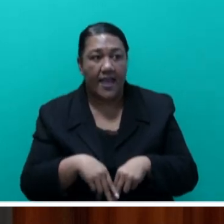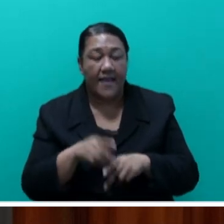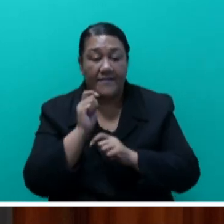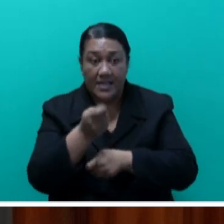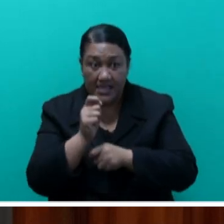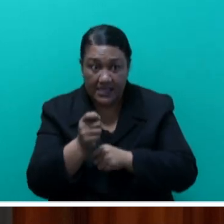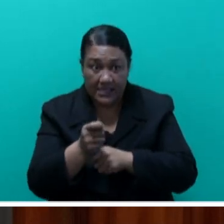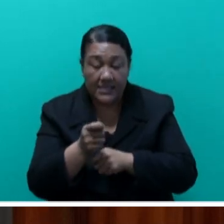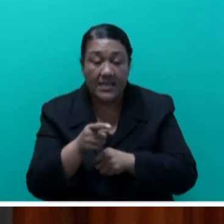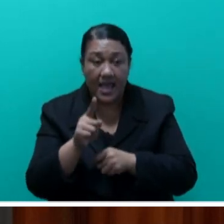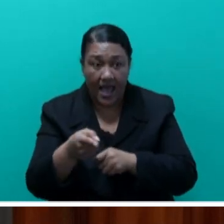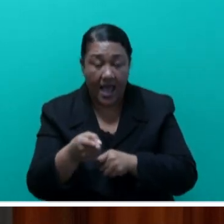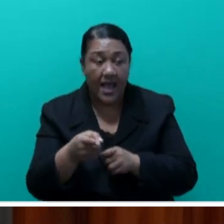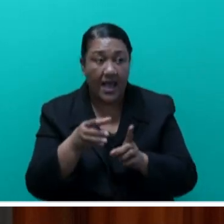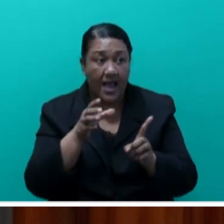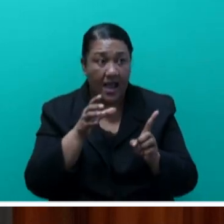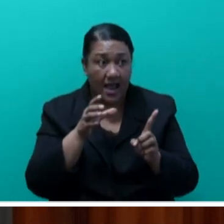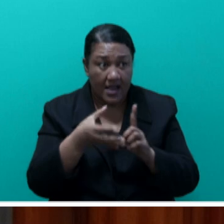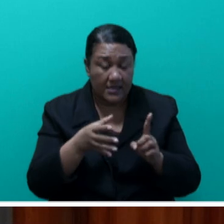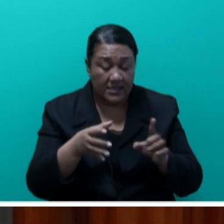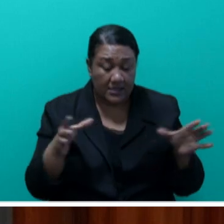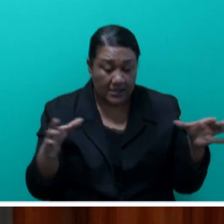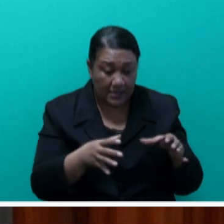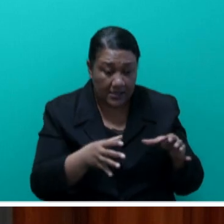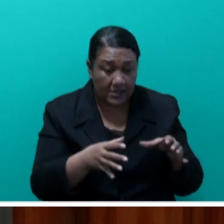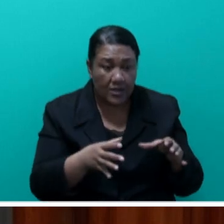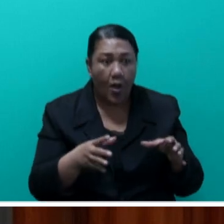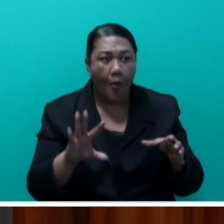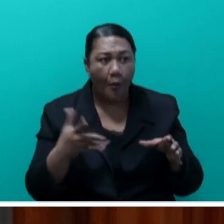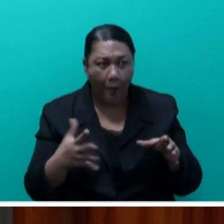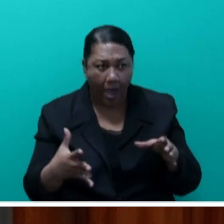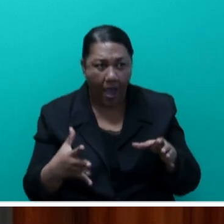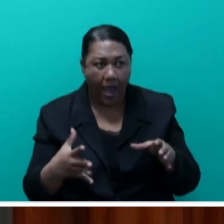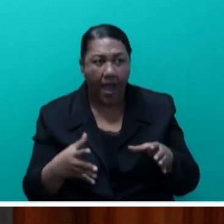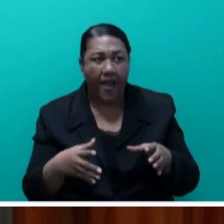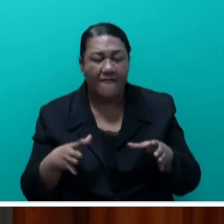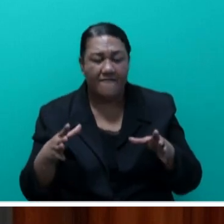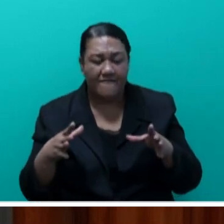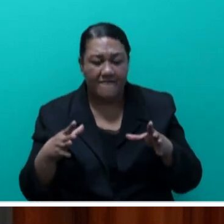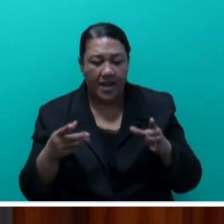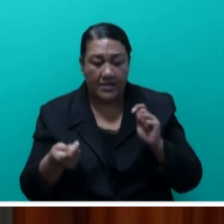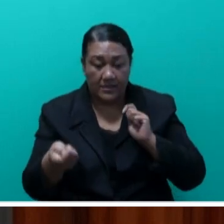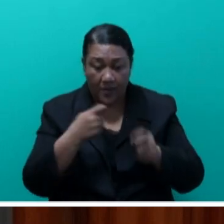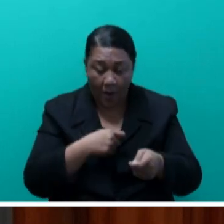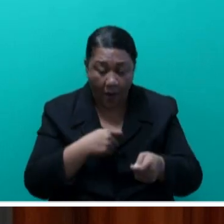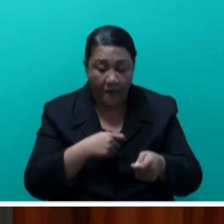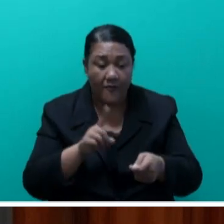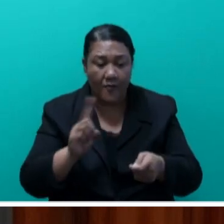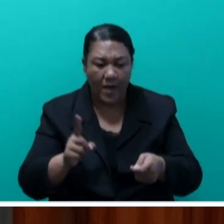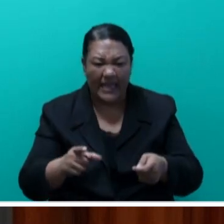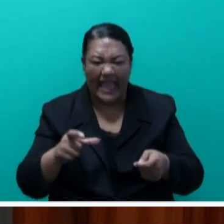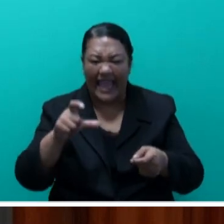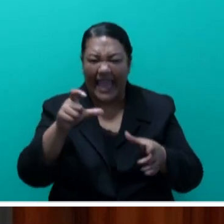farming involves culturing fish in a captive environment where a free exchange of water can take place. The cage has 5